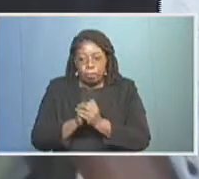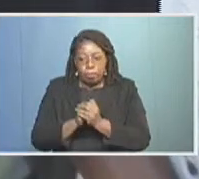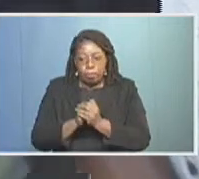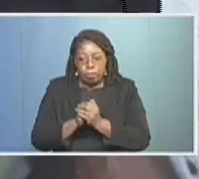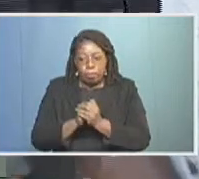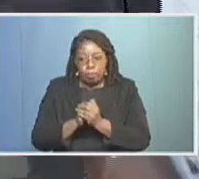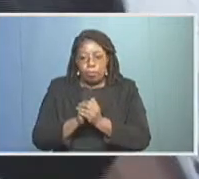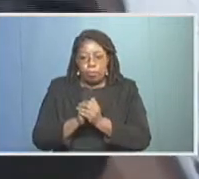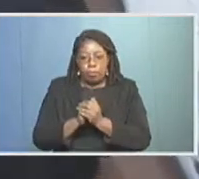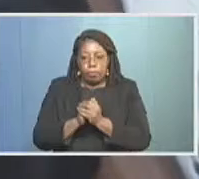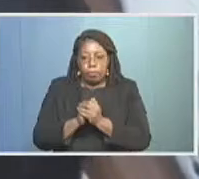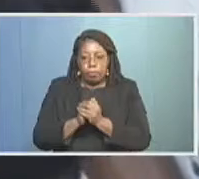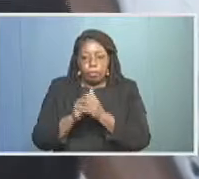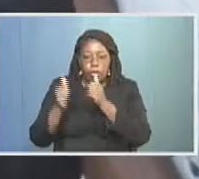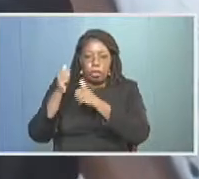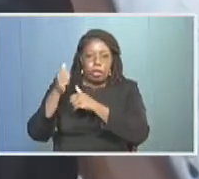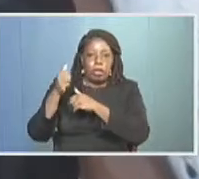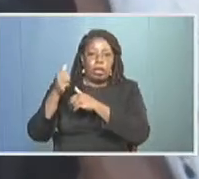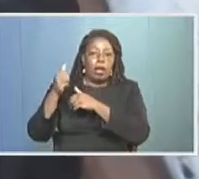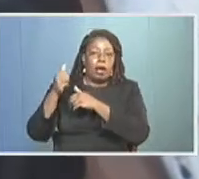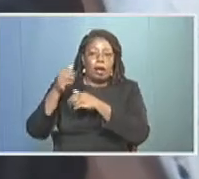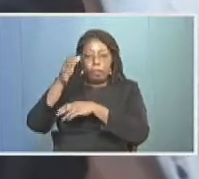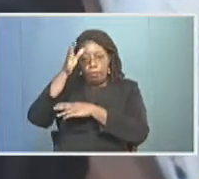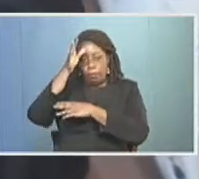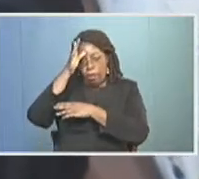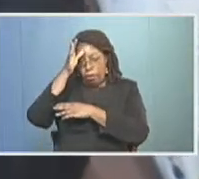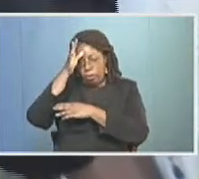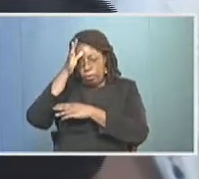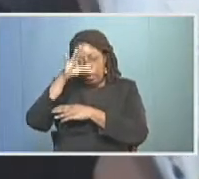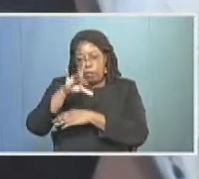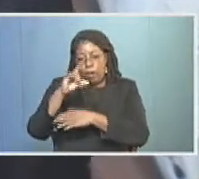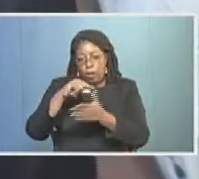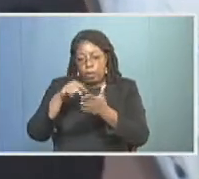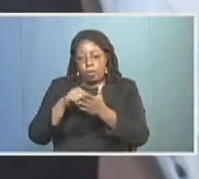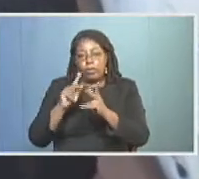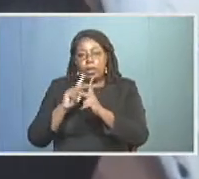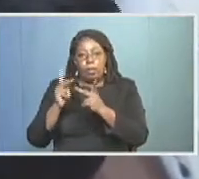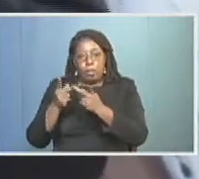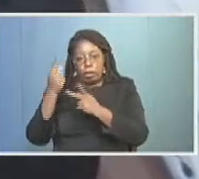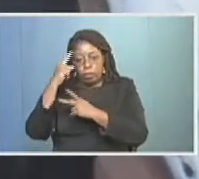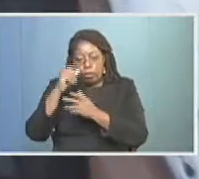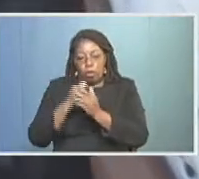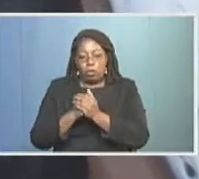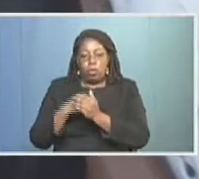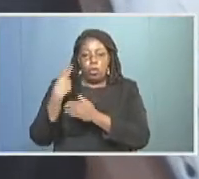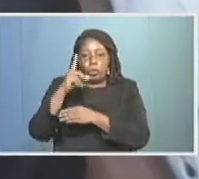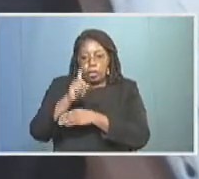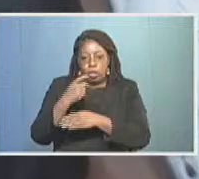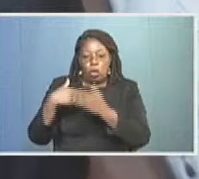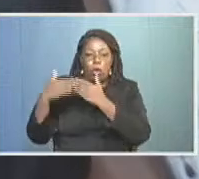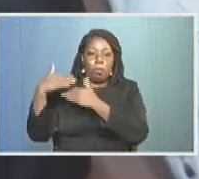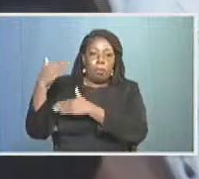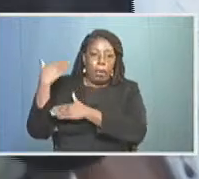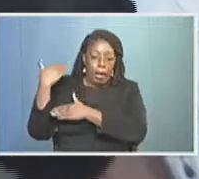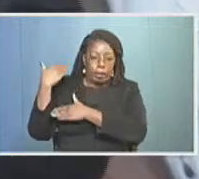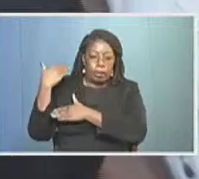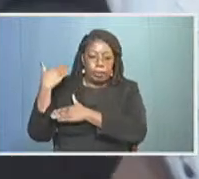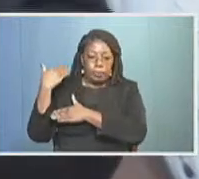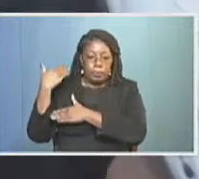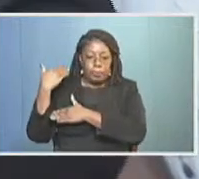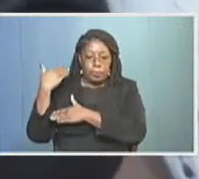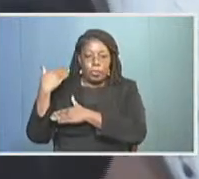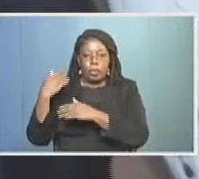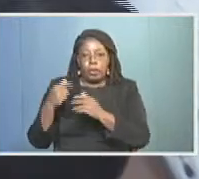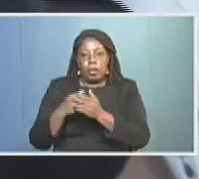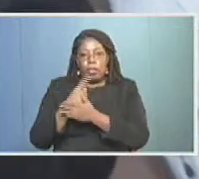fathers formed this party for. We must go back to those principles.